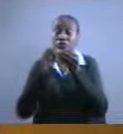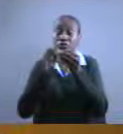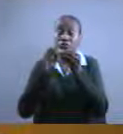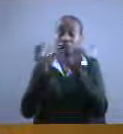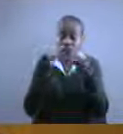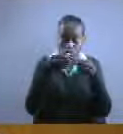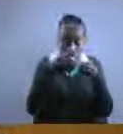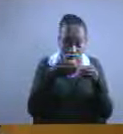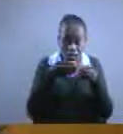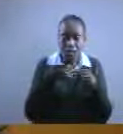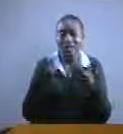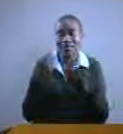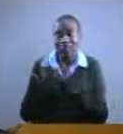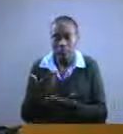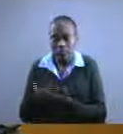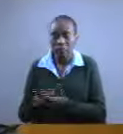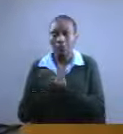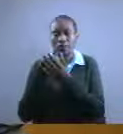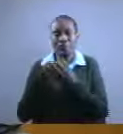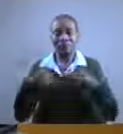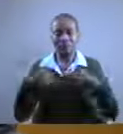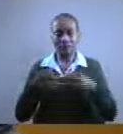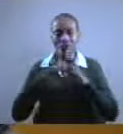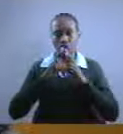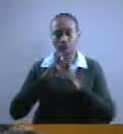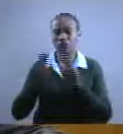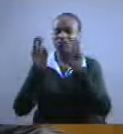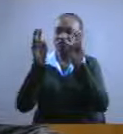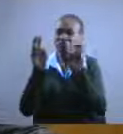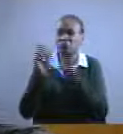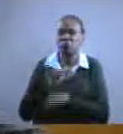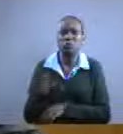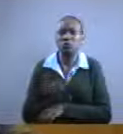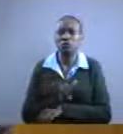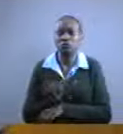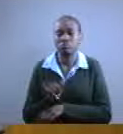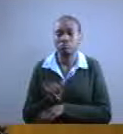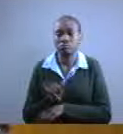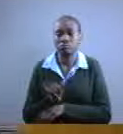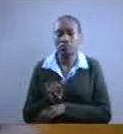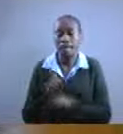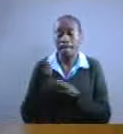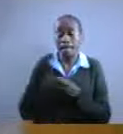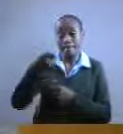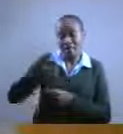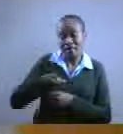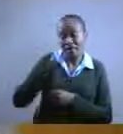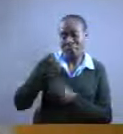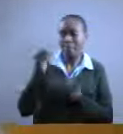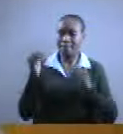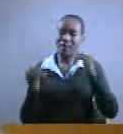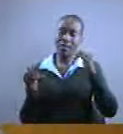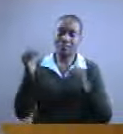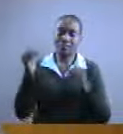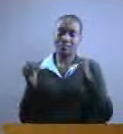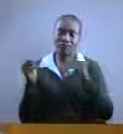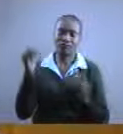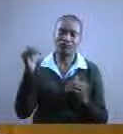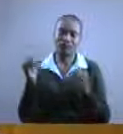is actually propelled and begin to respond to the issues of balance of payment